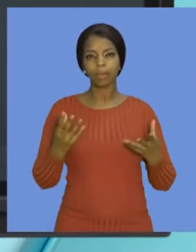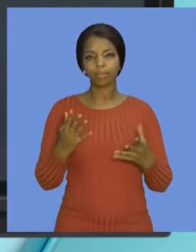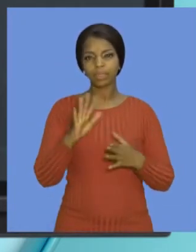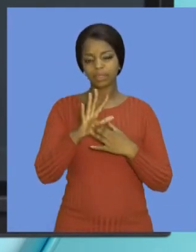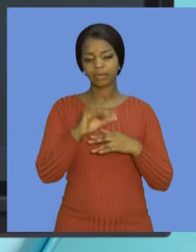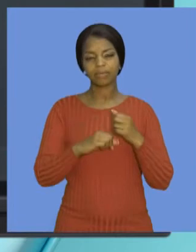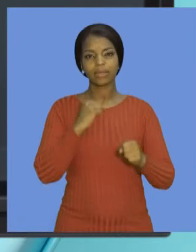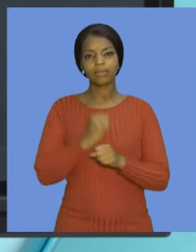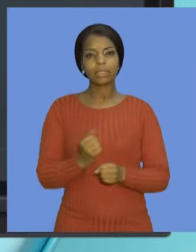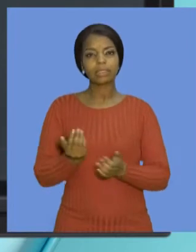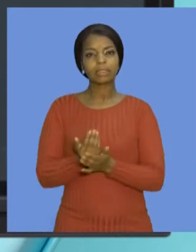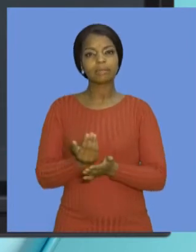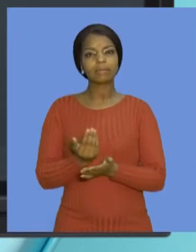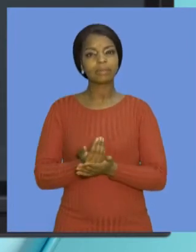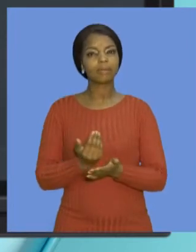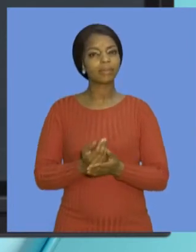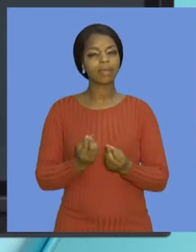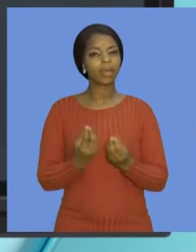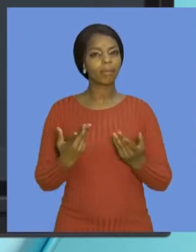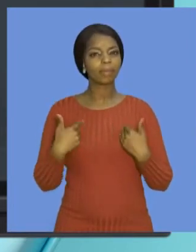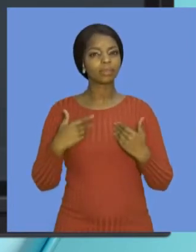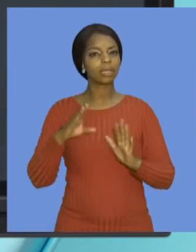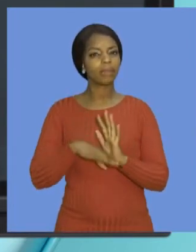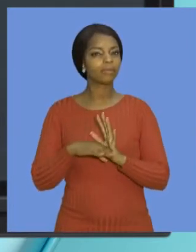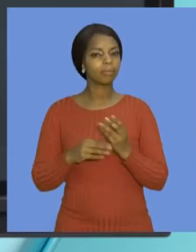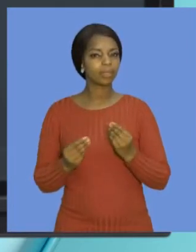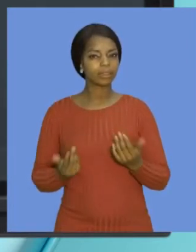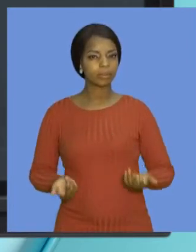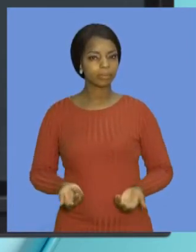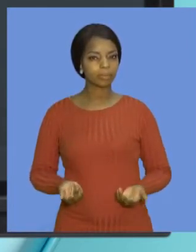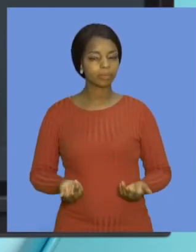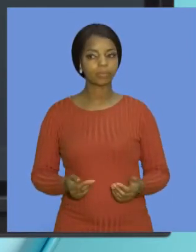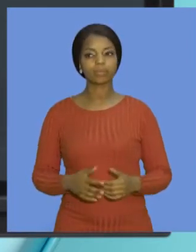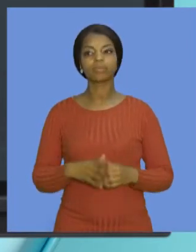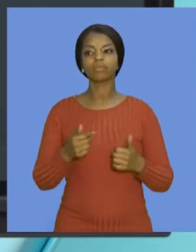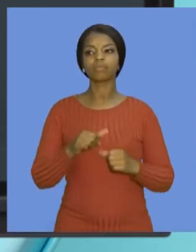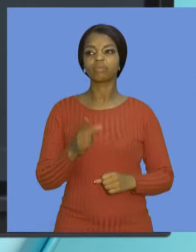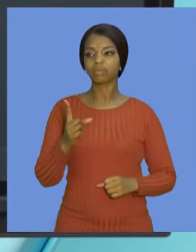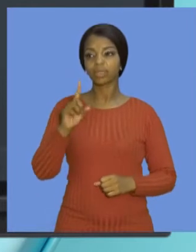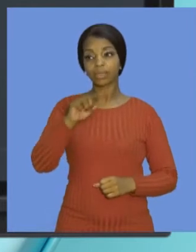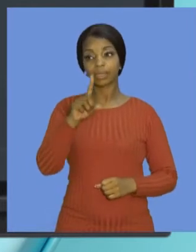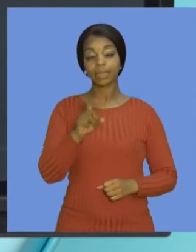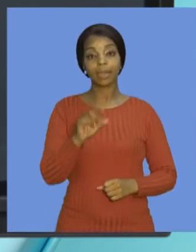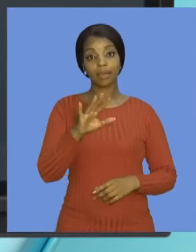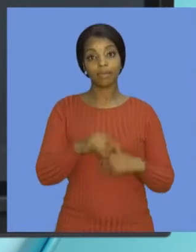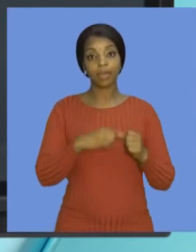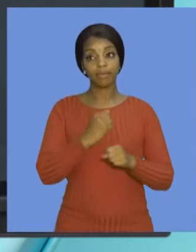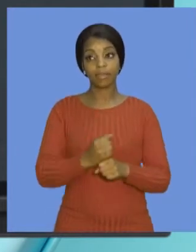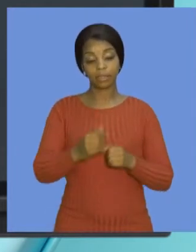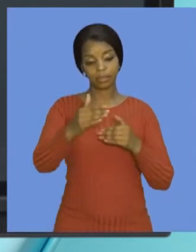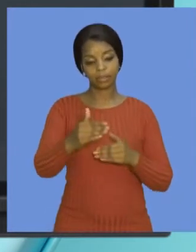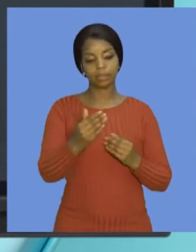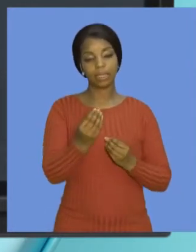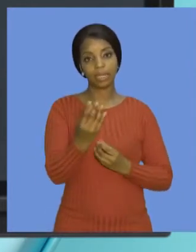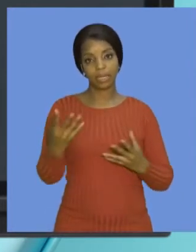have after 5 years of saving his money there. Now, how much will his investment be worth after